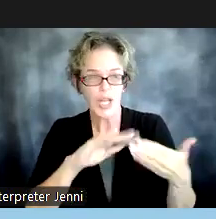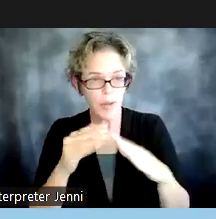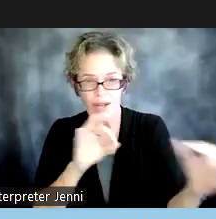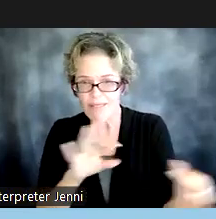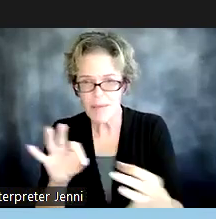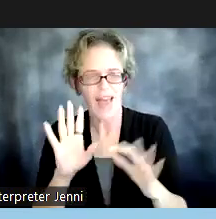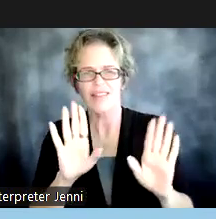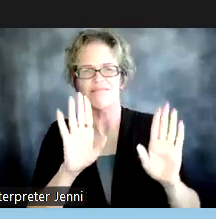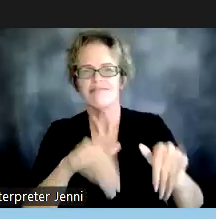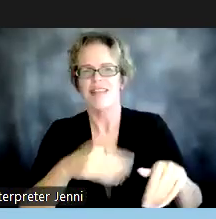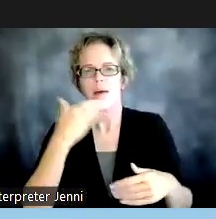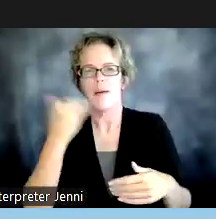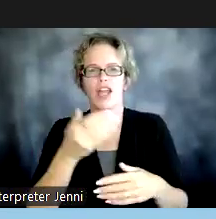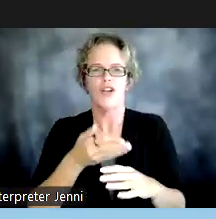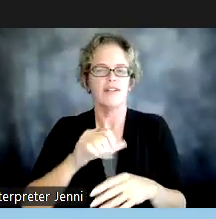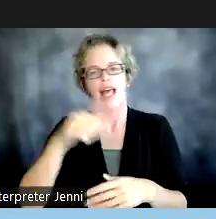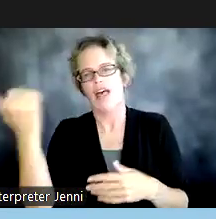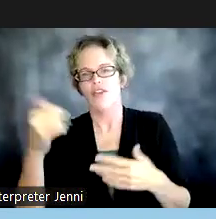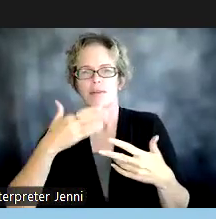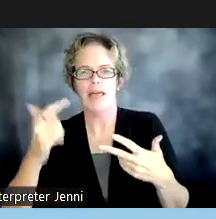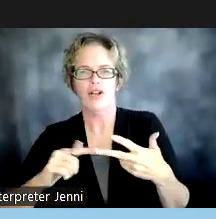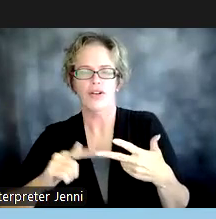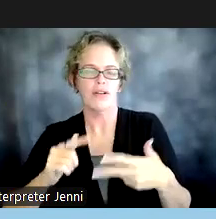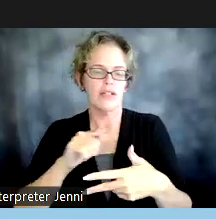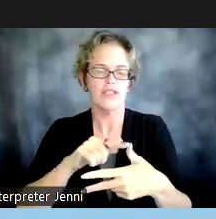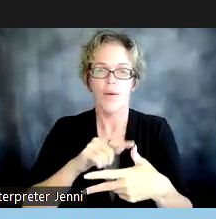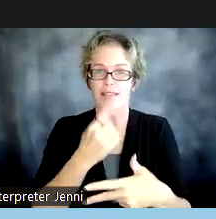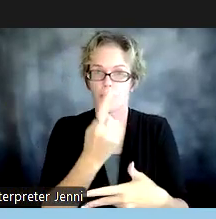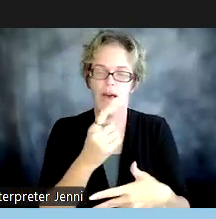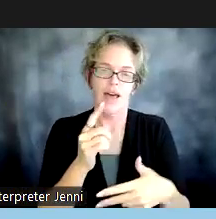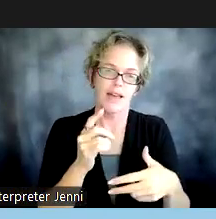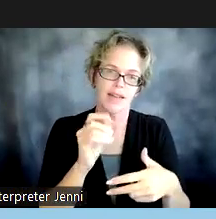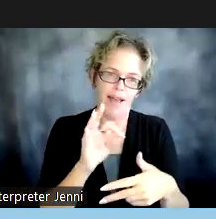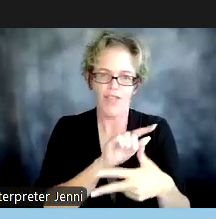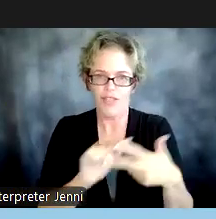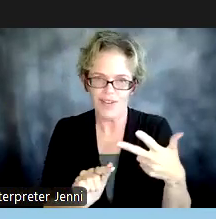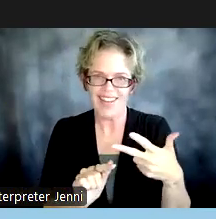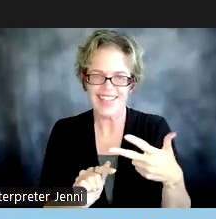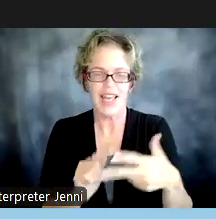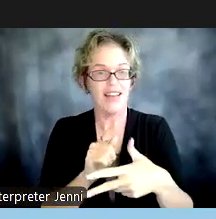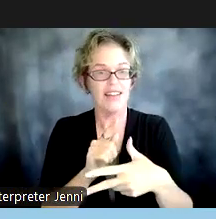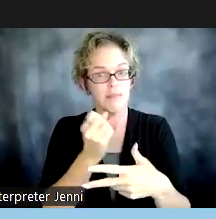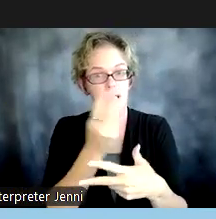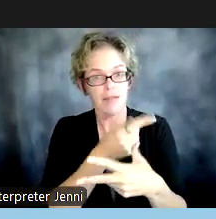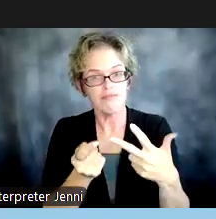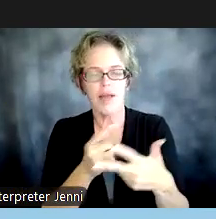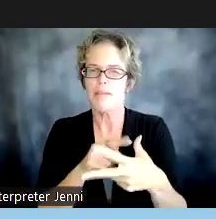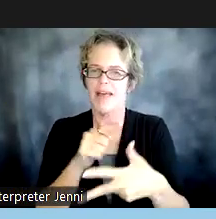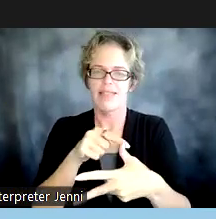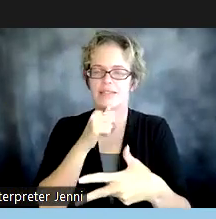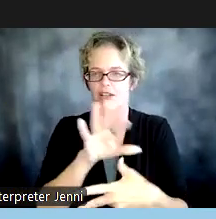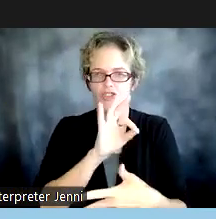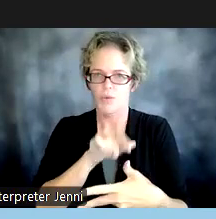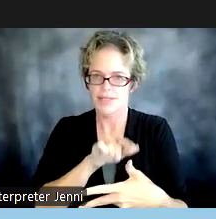was a better option to go with. So this was one of the three original options, but this was not chosen. And next